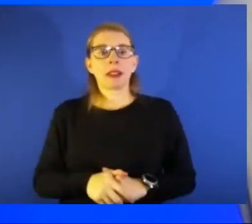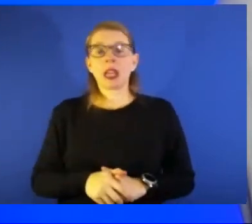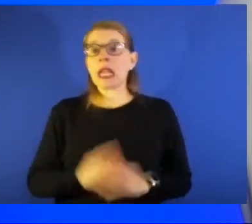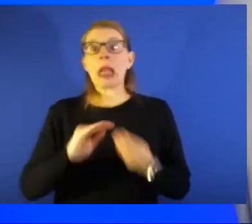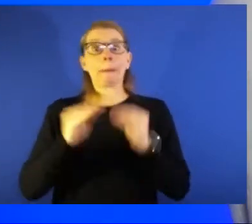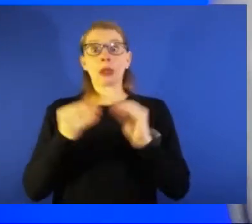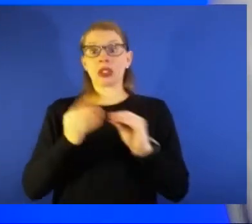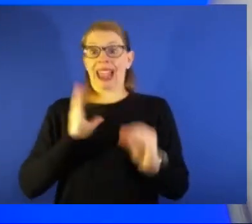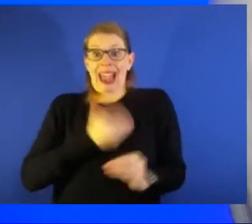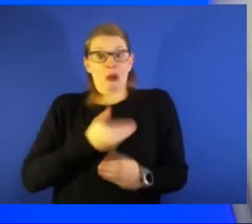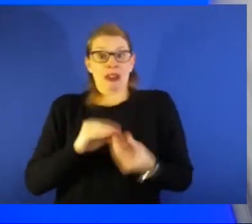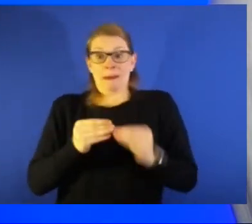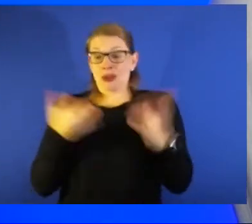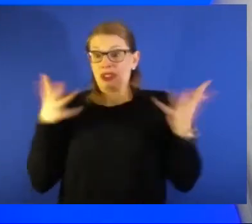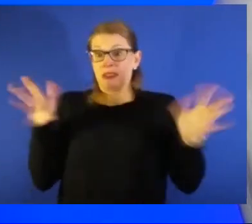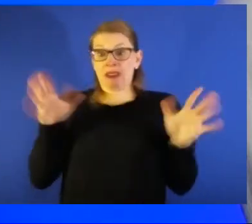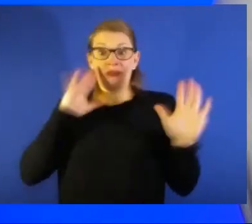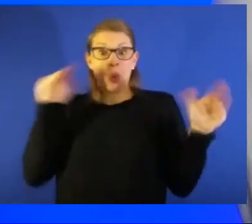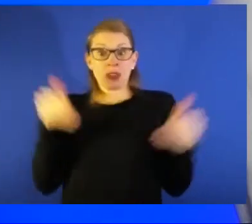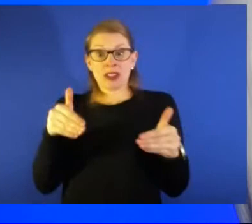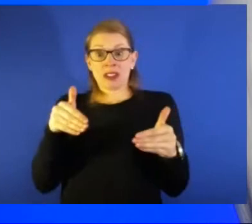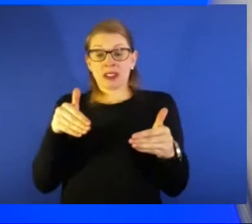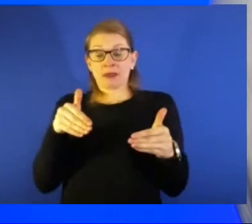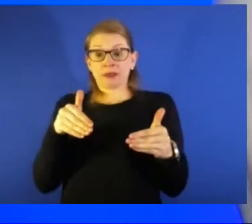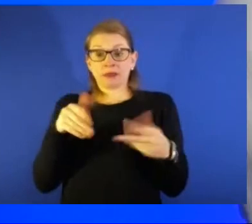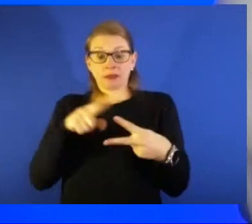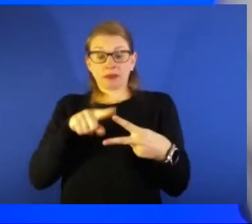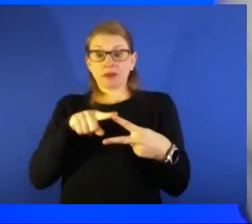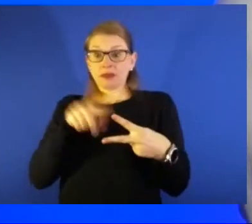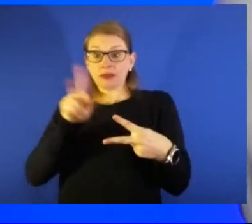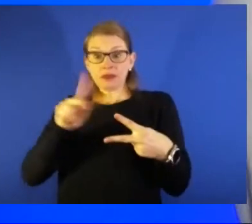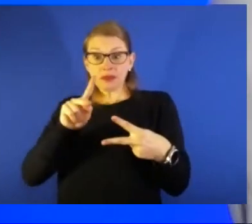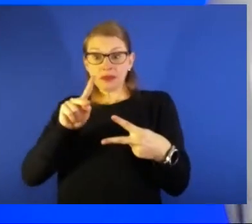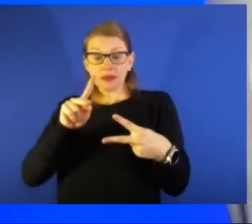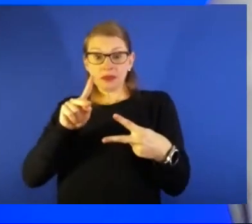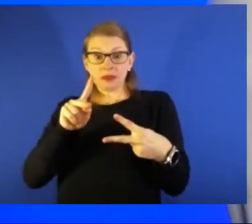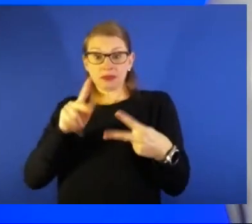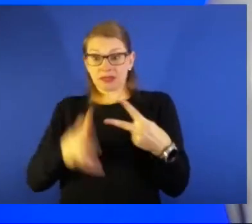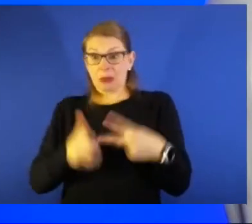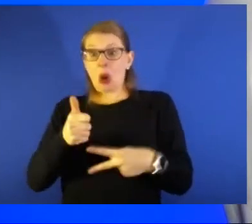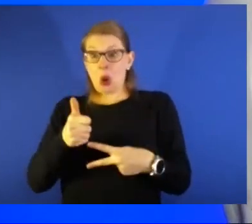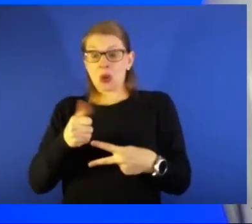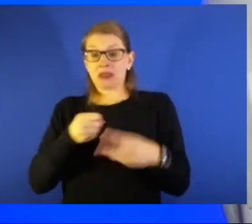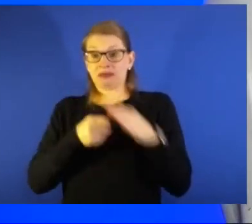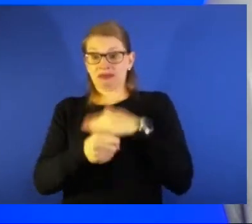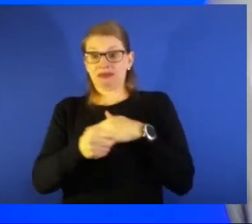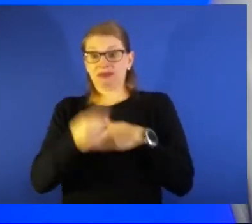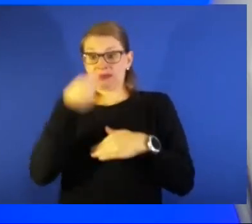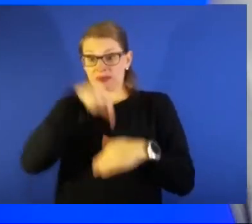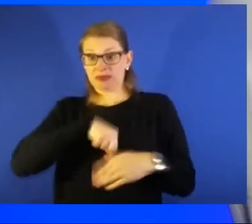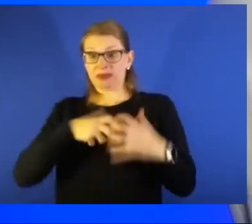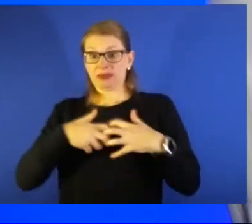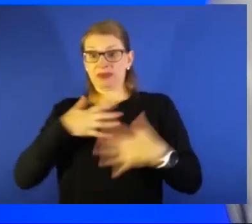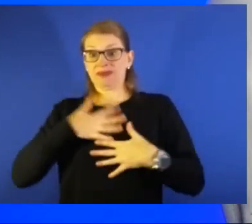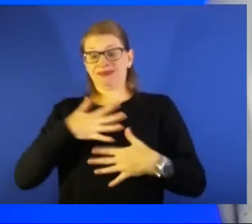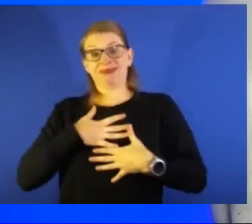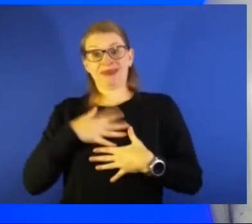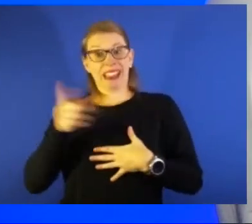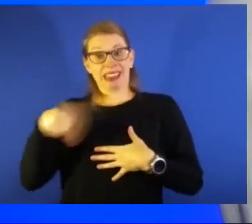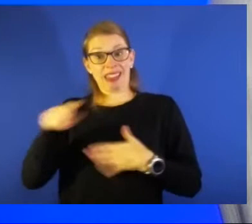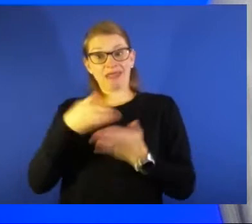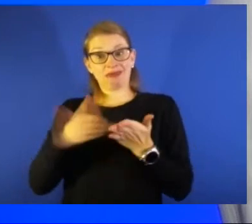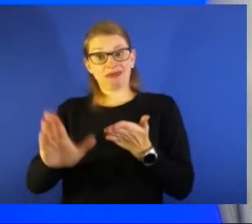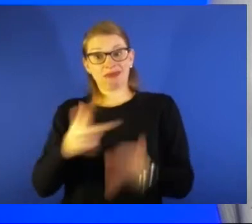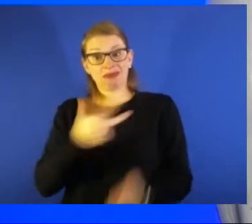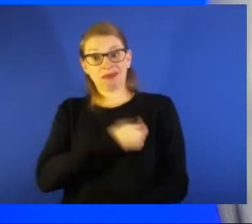numbers alone, that the people that are, majority of them that are on the ventilators are not vaccinated. And sure,